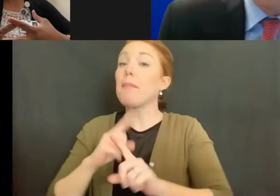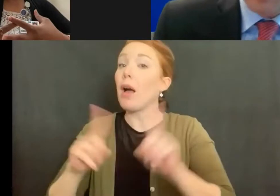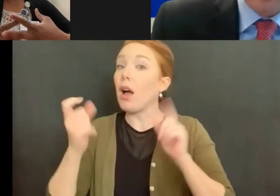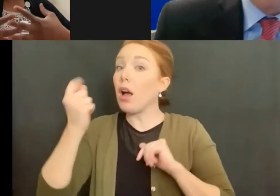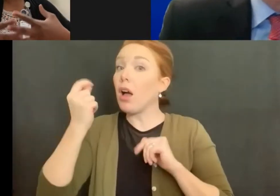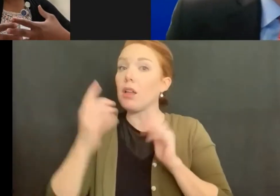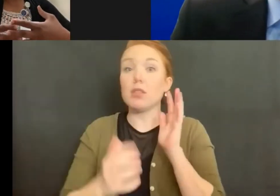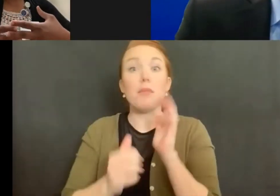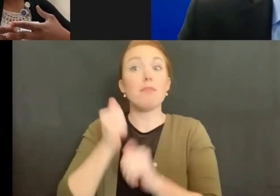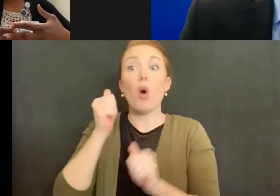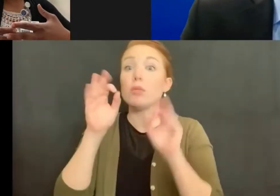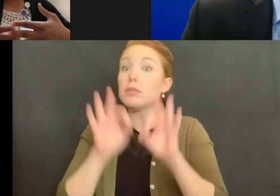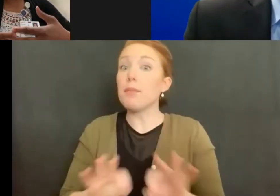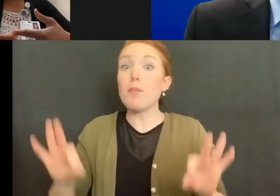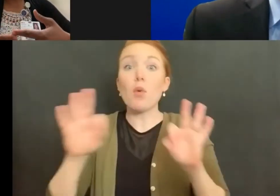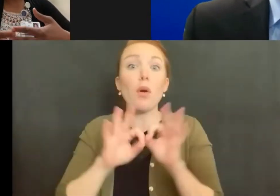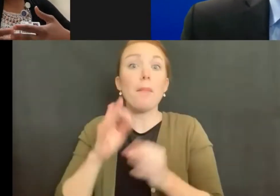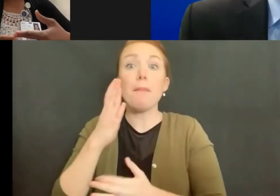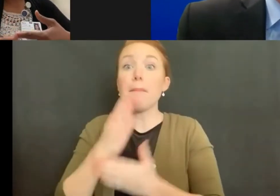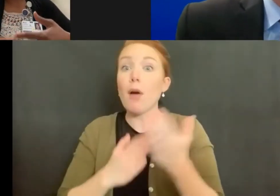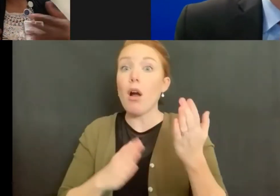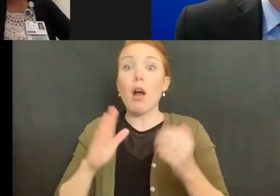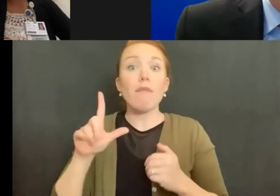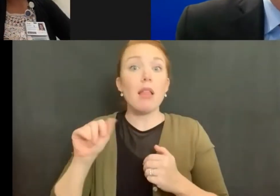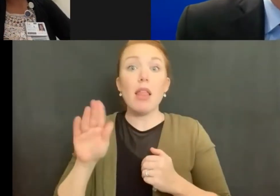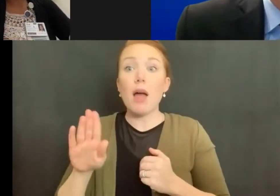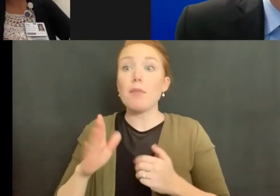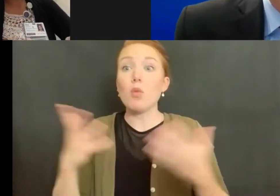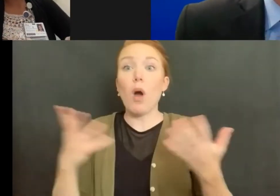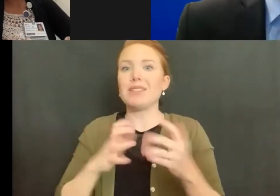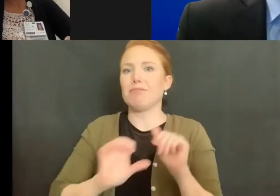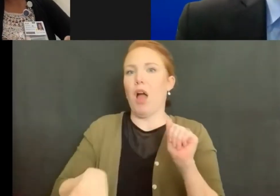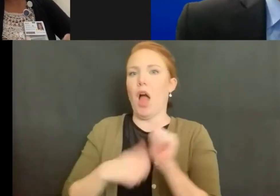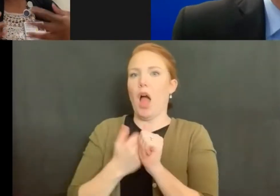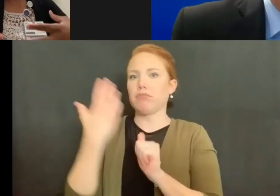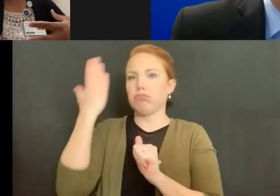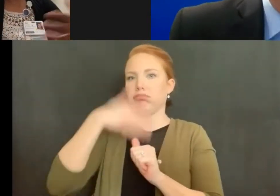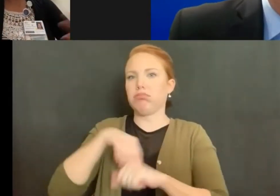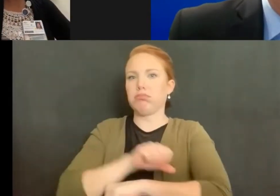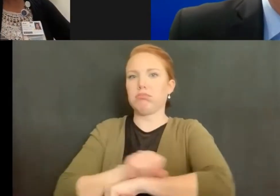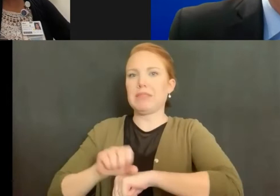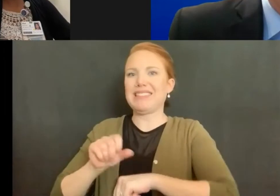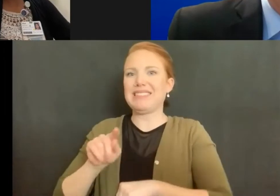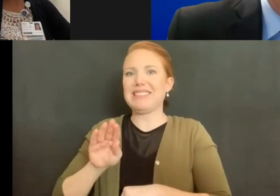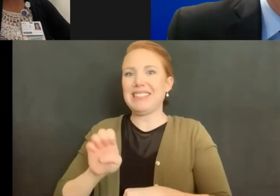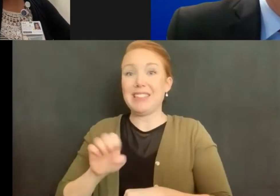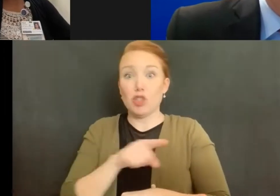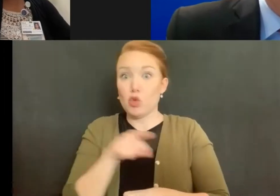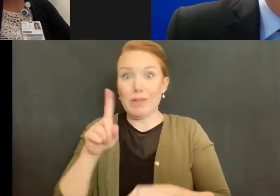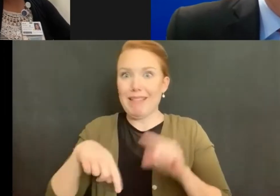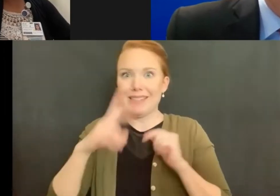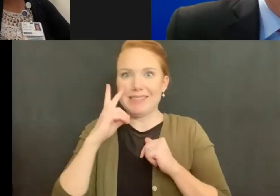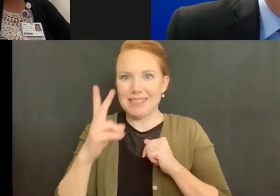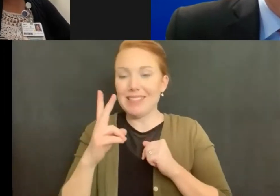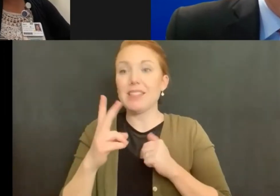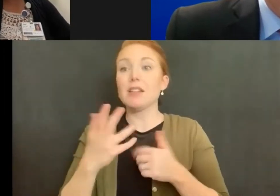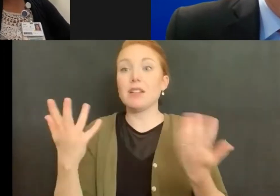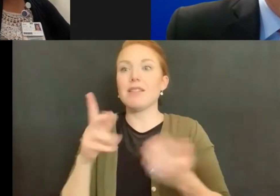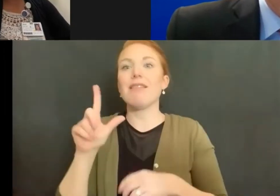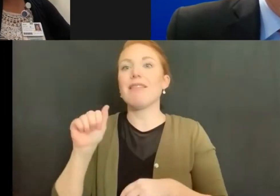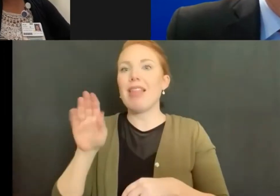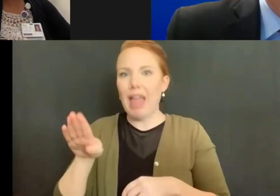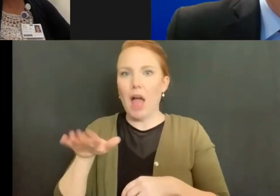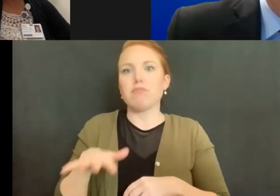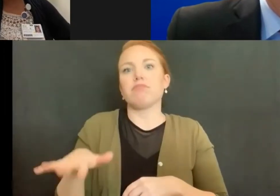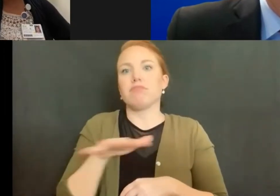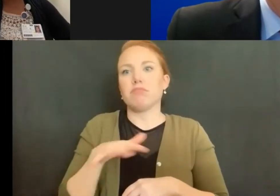most important part that is done is behind the scene, where we don't able to see it, which is a laboratory where we